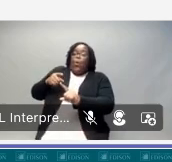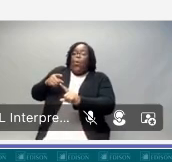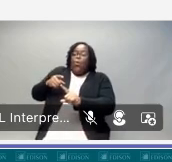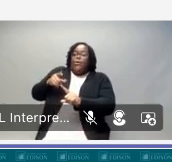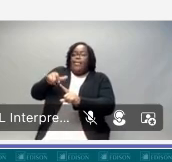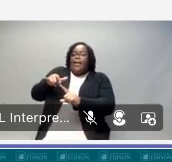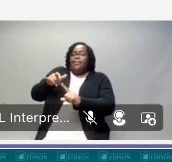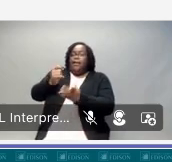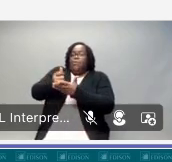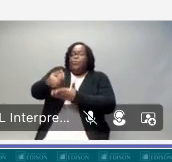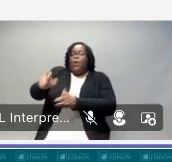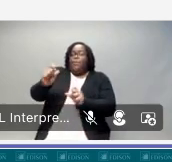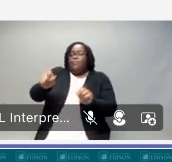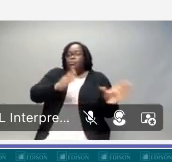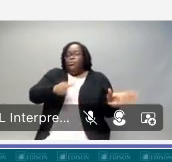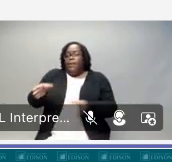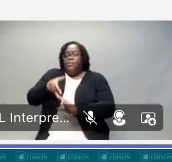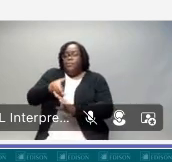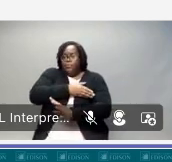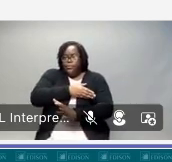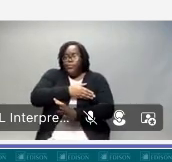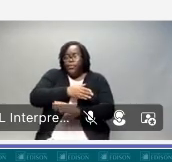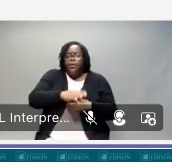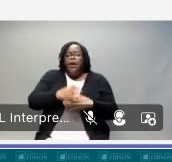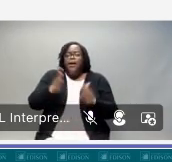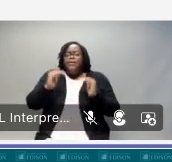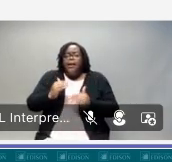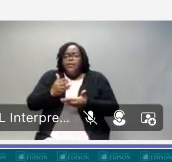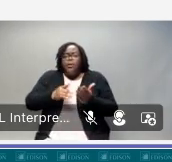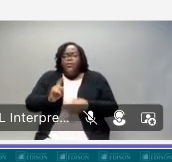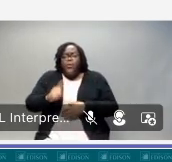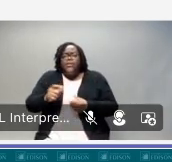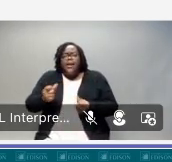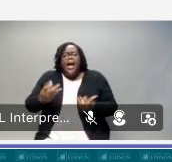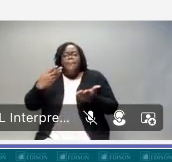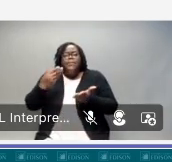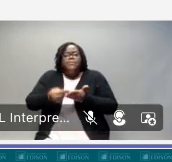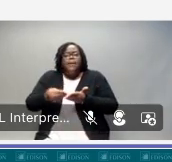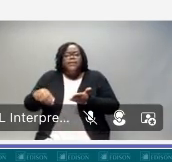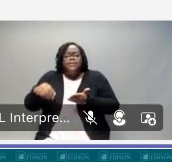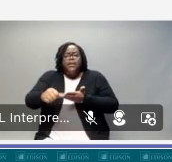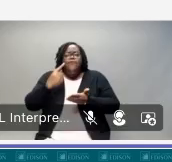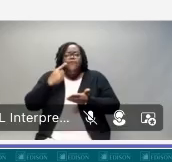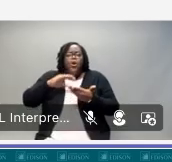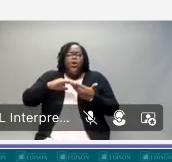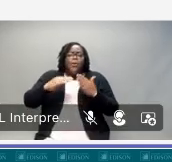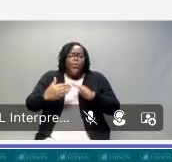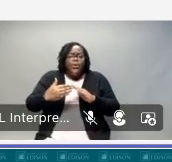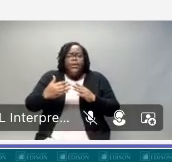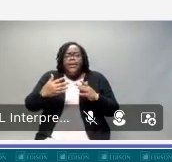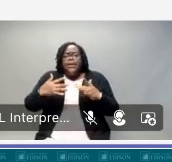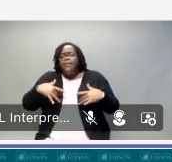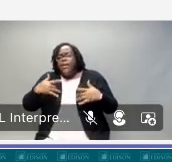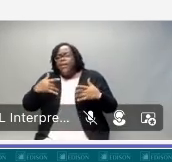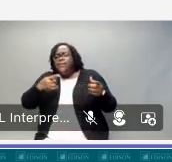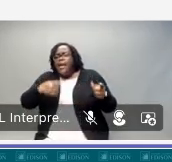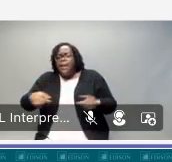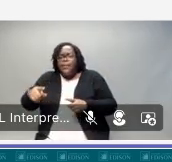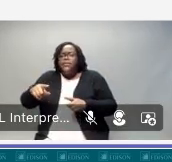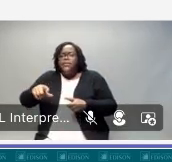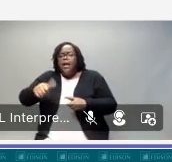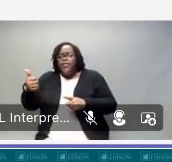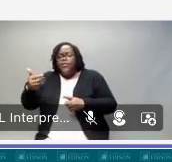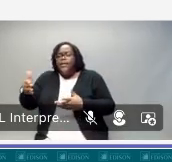helpful. Next part of her question was, how much money have you spent on community affairs and other actions instead of hardening our